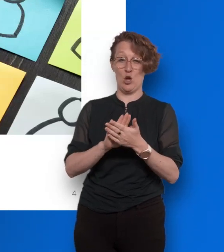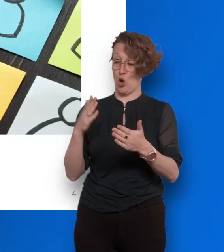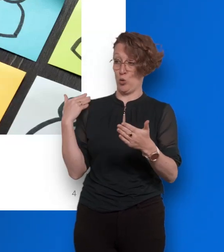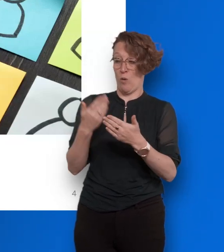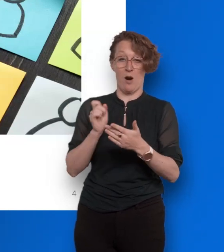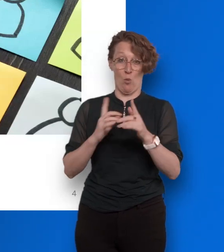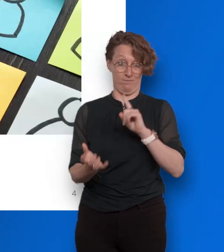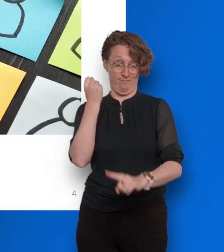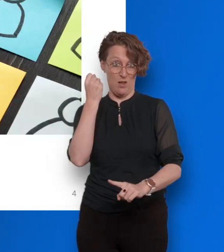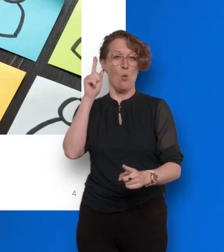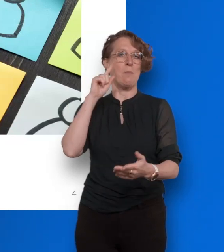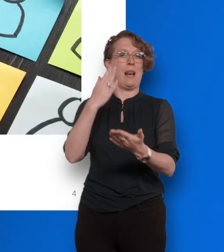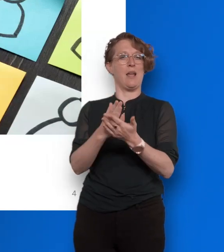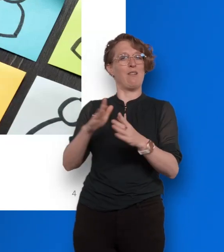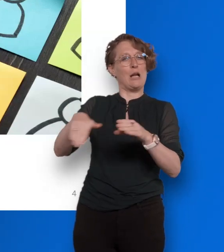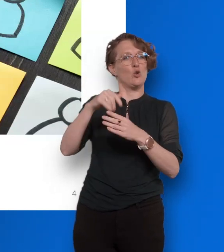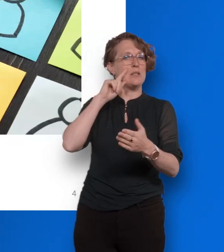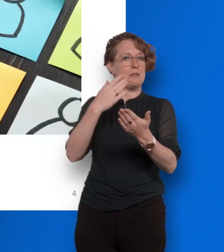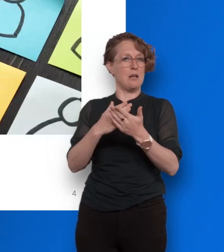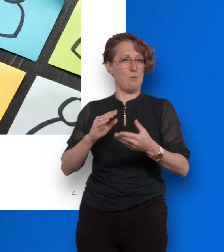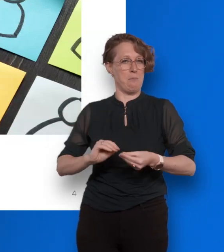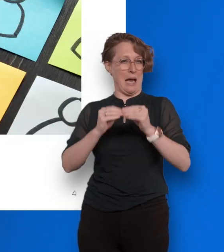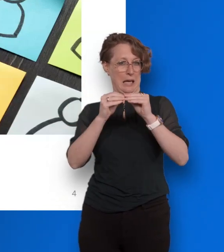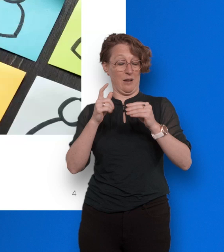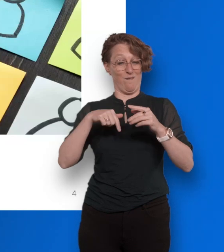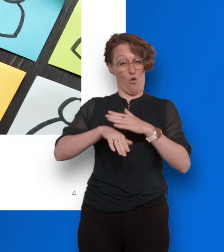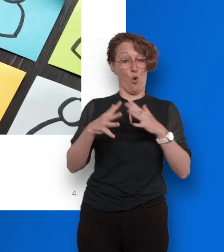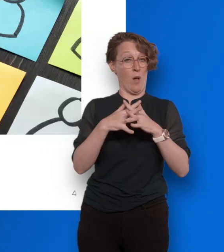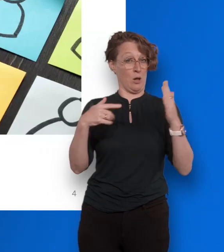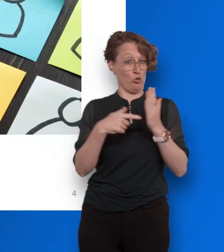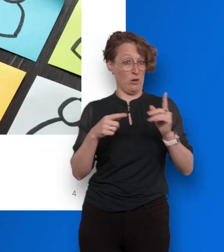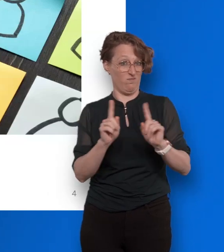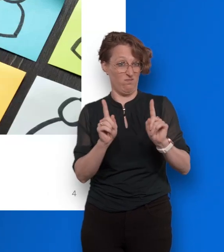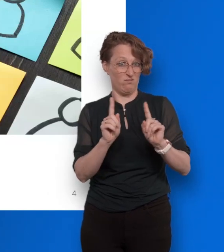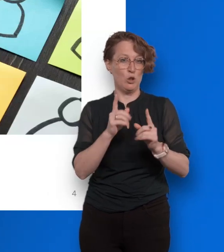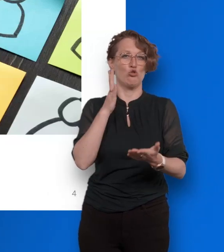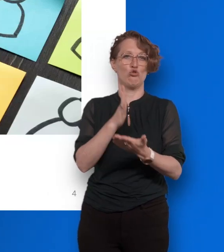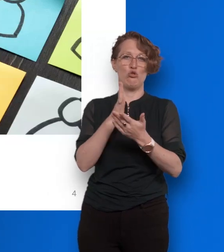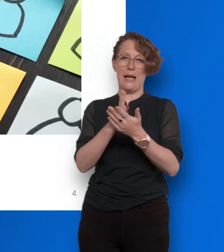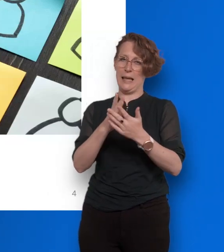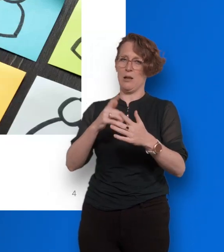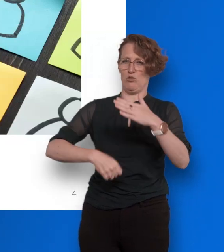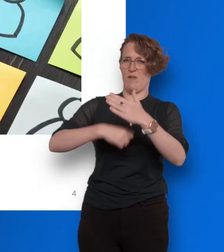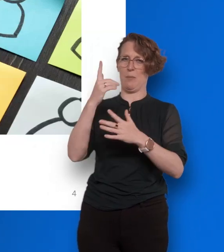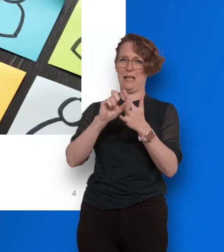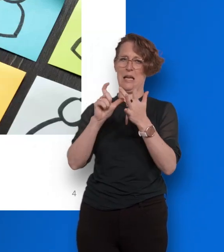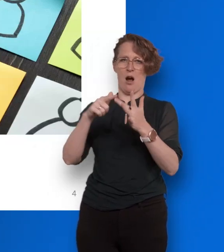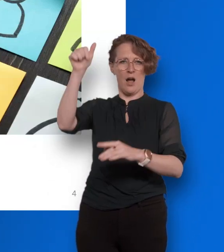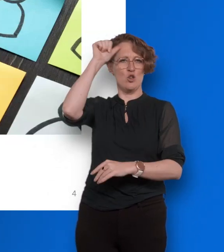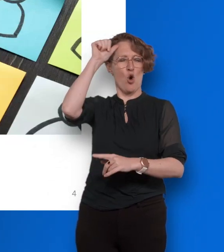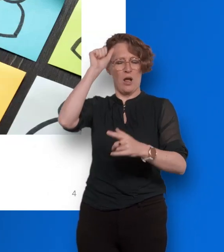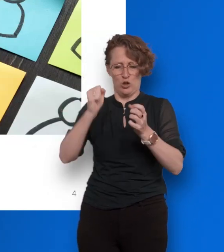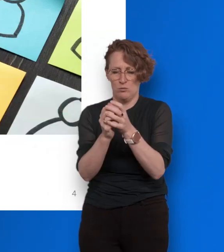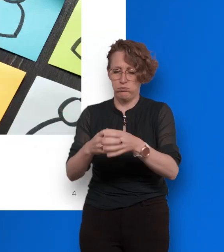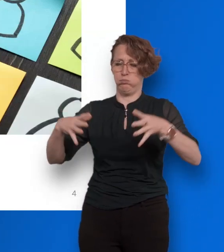landed so far is we believe that inclusive decision making within Wellcome's context requires both the development of EDI related knowledge to build that sort of